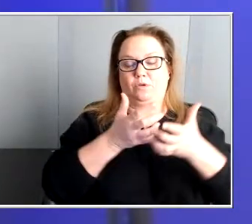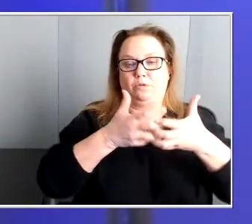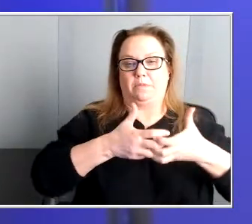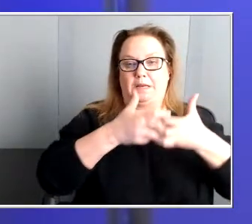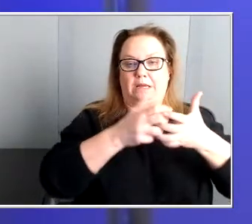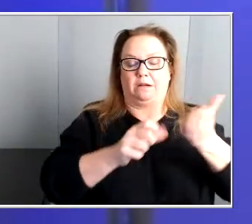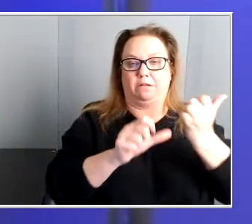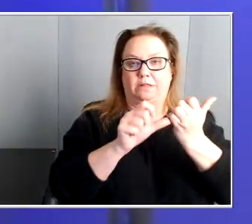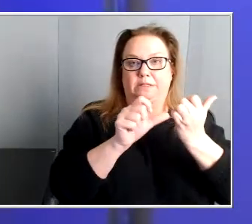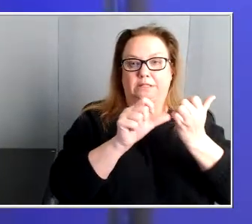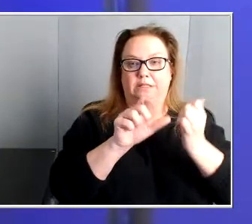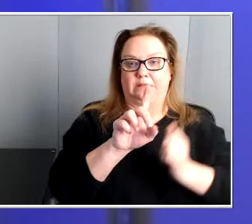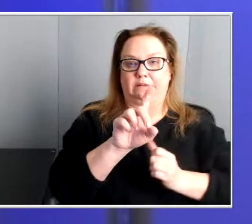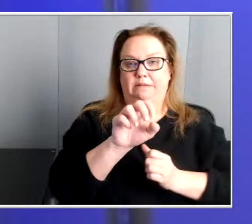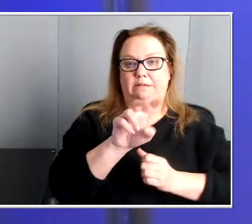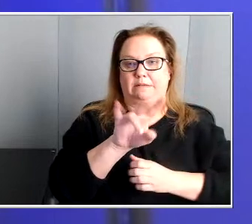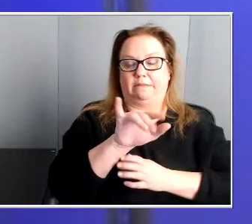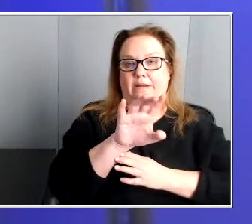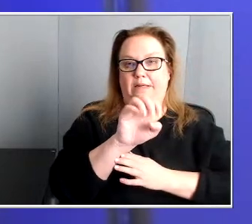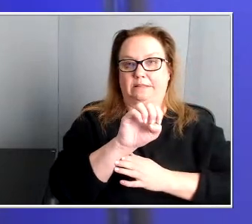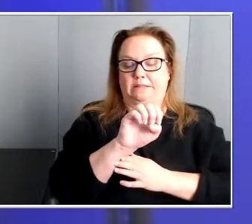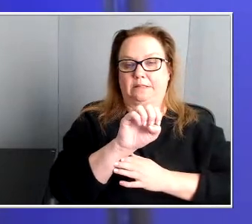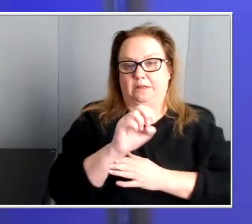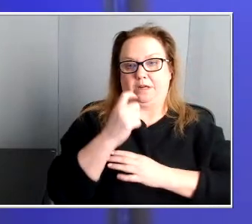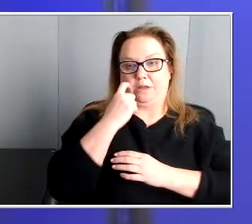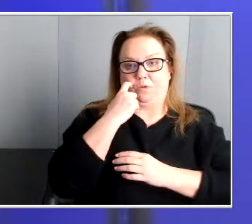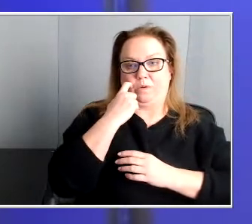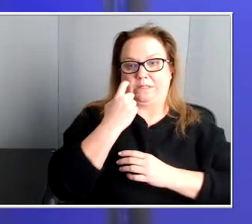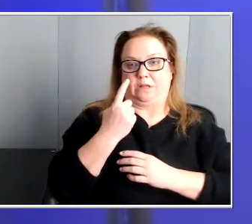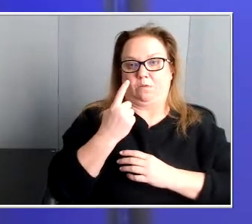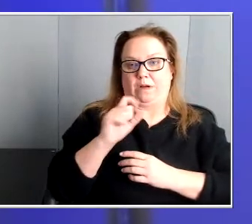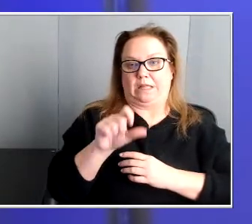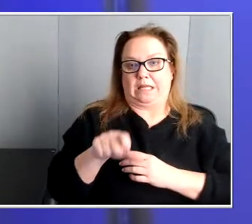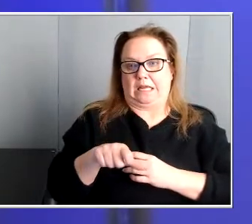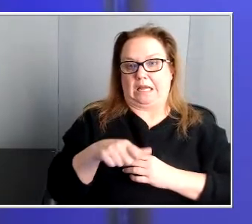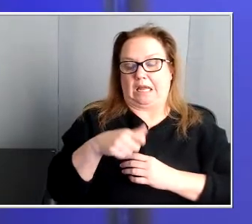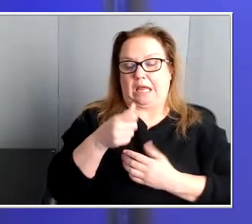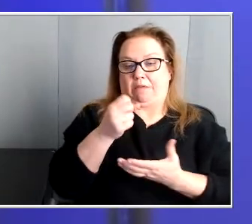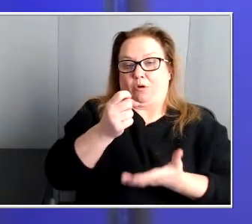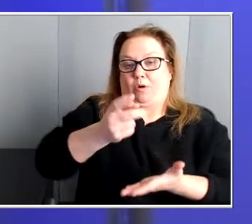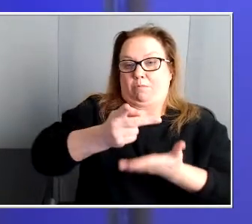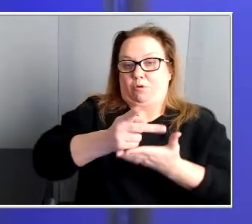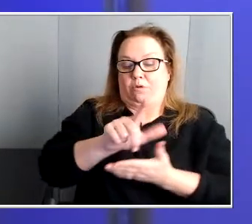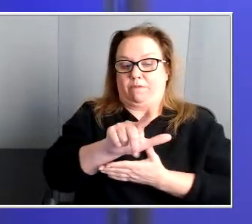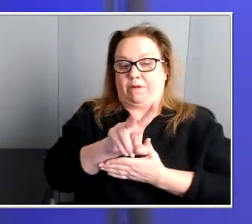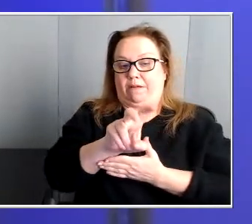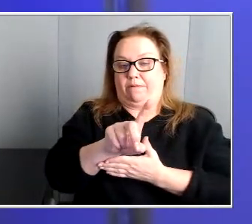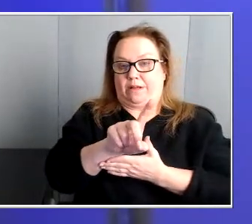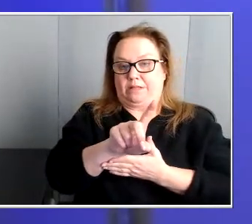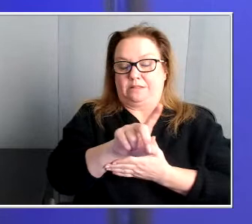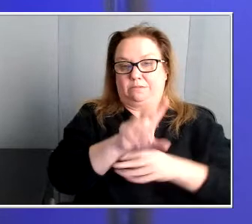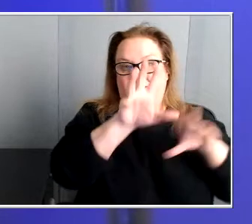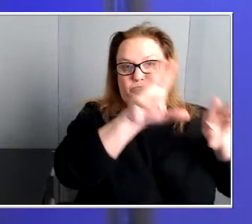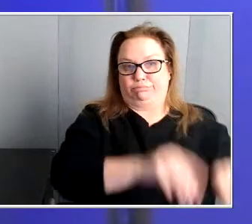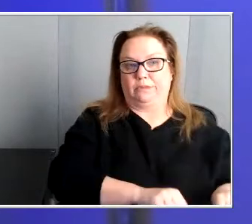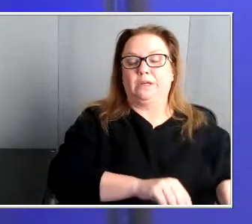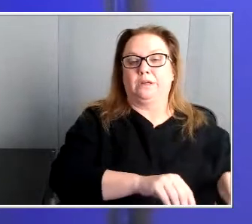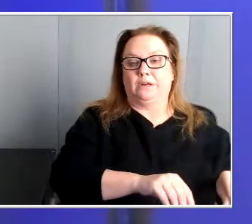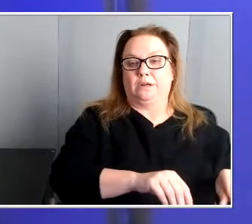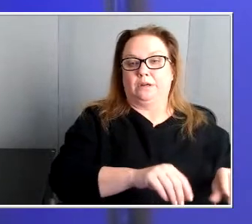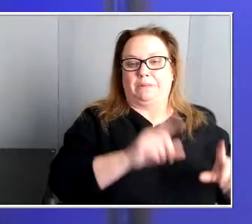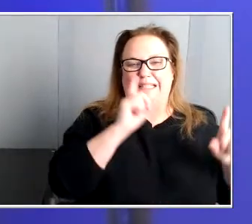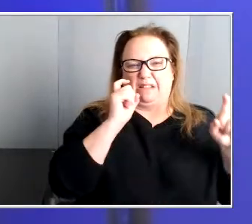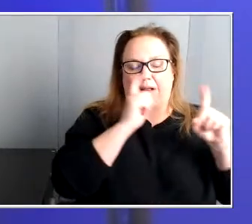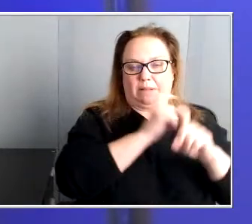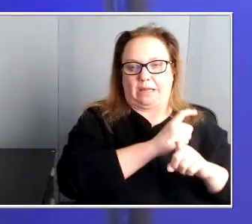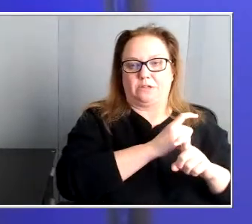devices. Recently one of the other approved LVADs was taken off the market for complications, and so